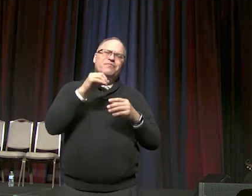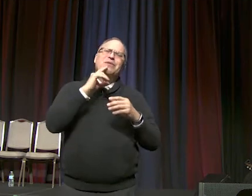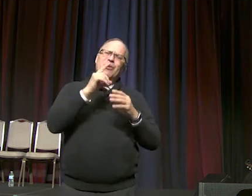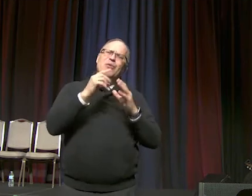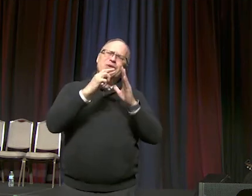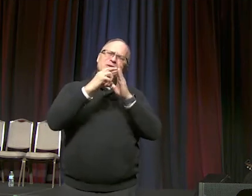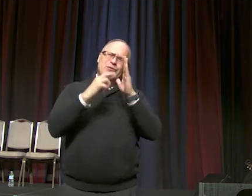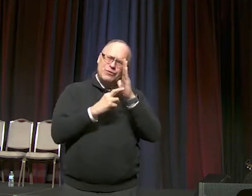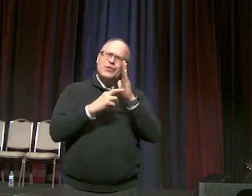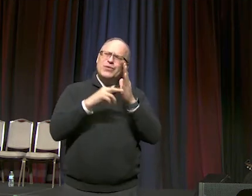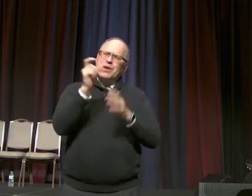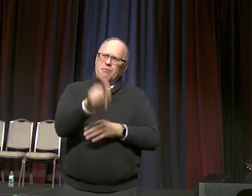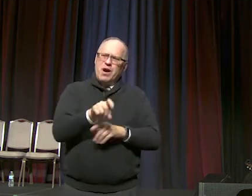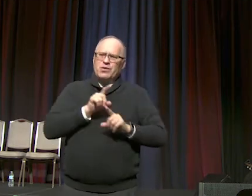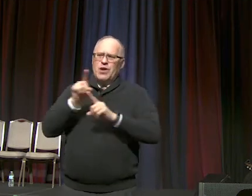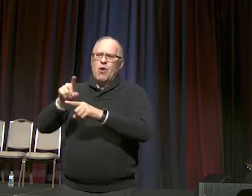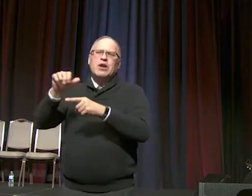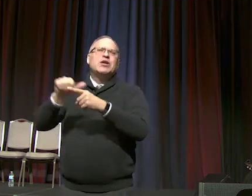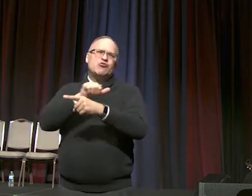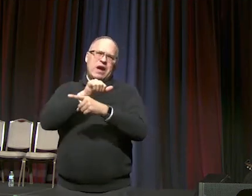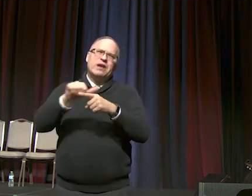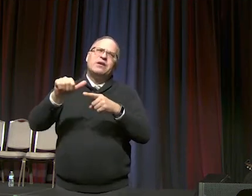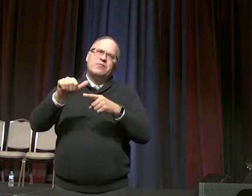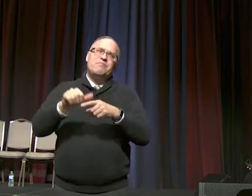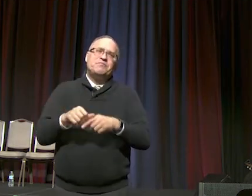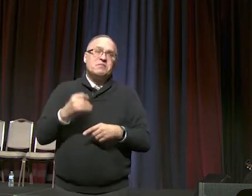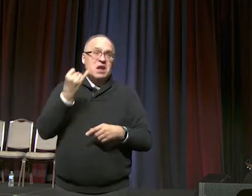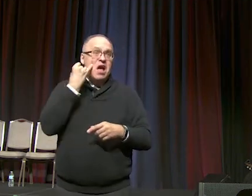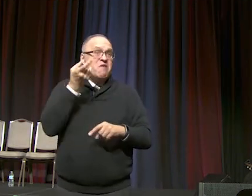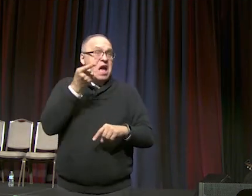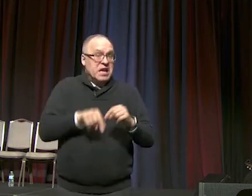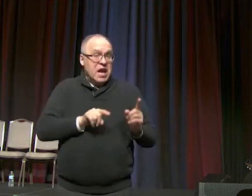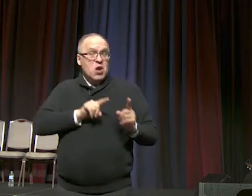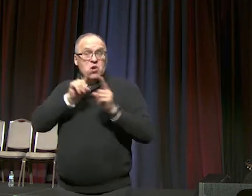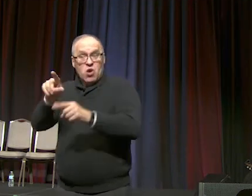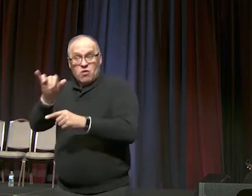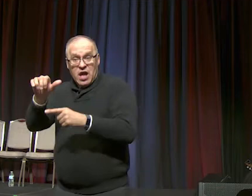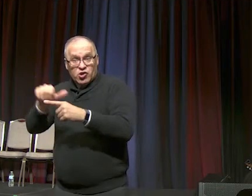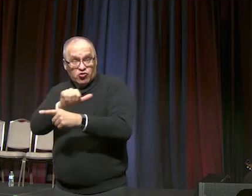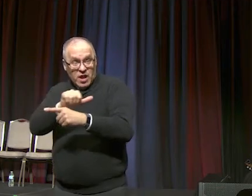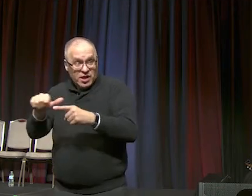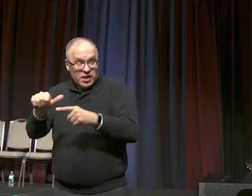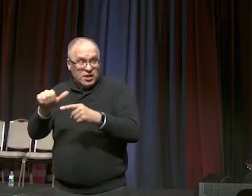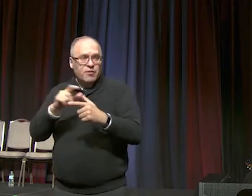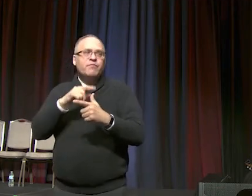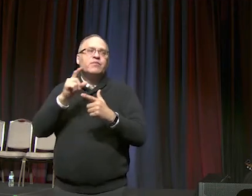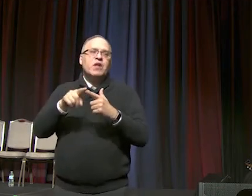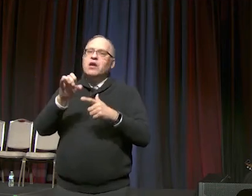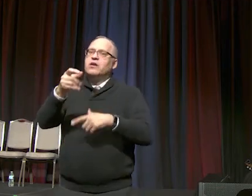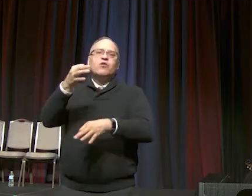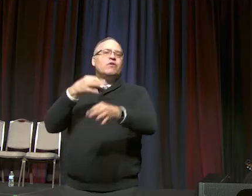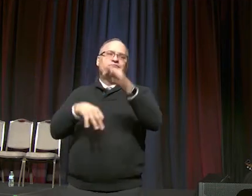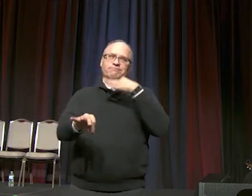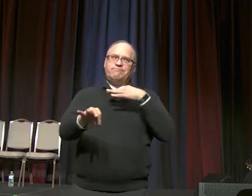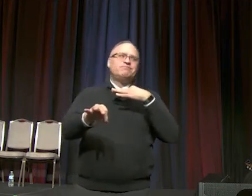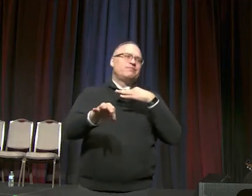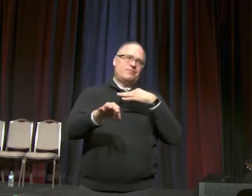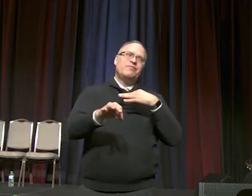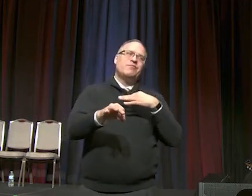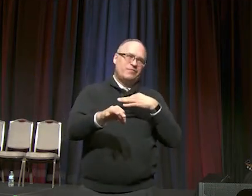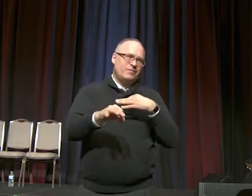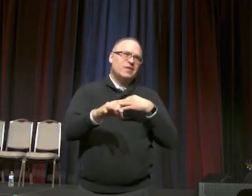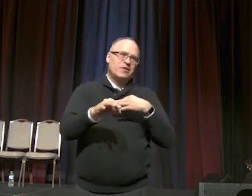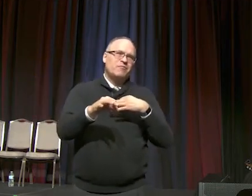to attend that training. If they are unable to attend that training, we would have to have another replacement election to fill them